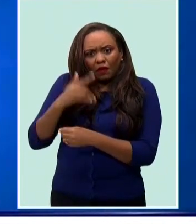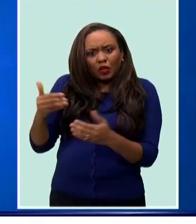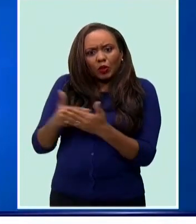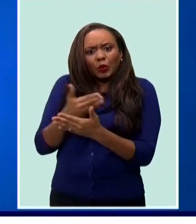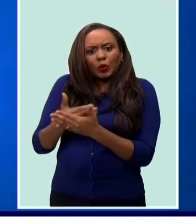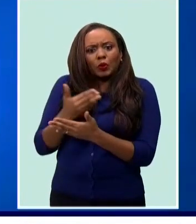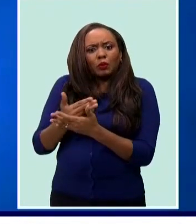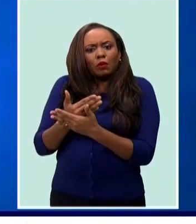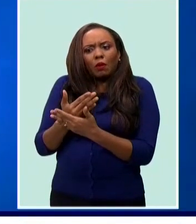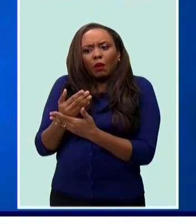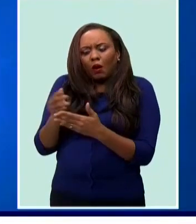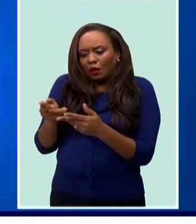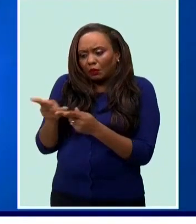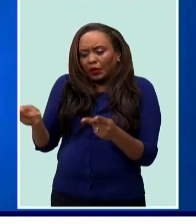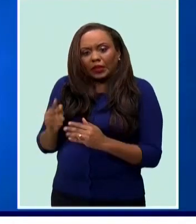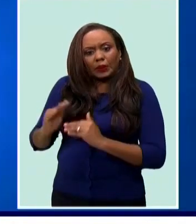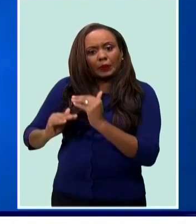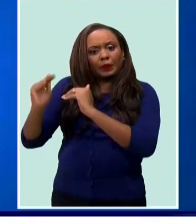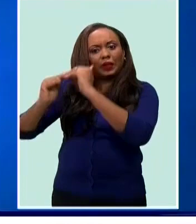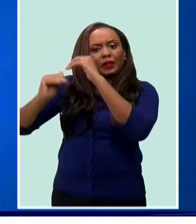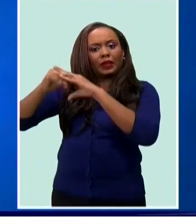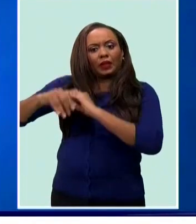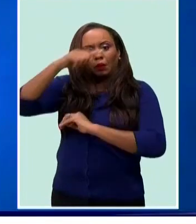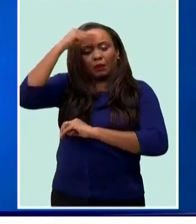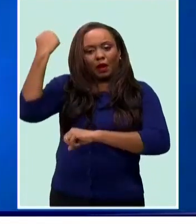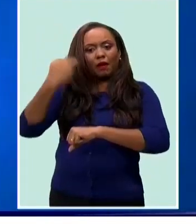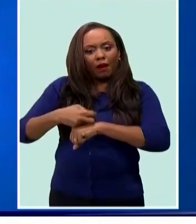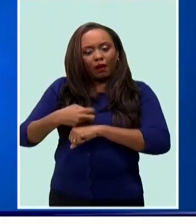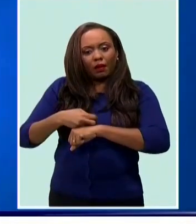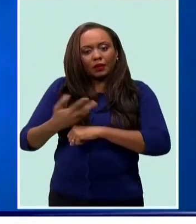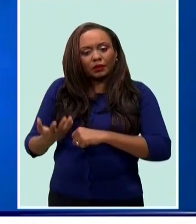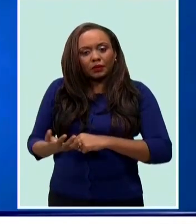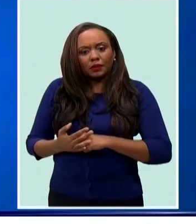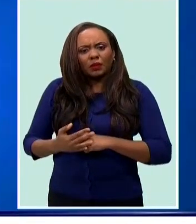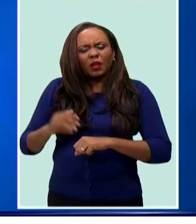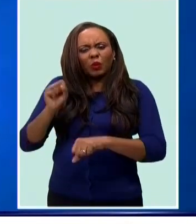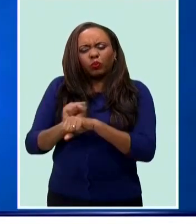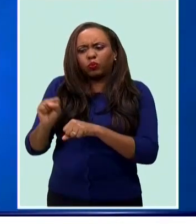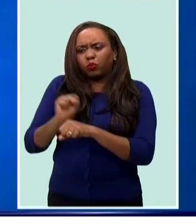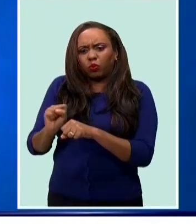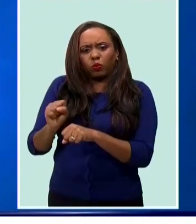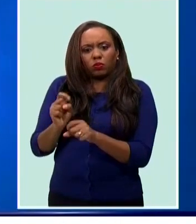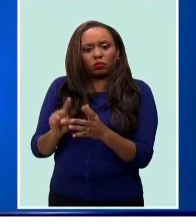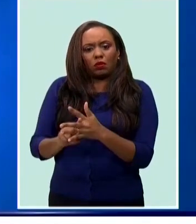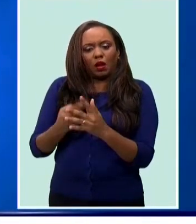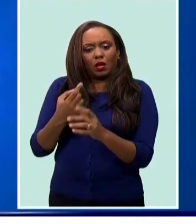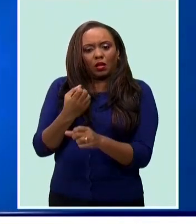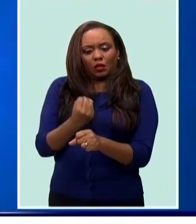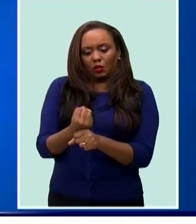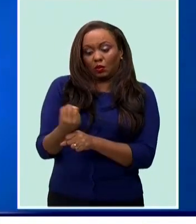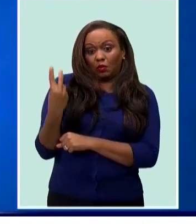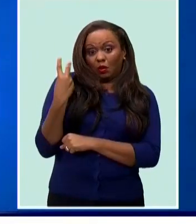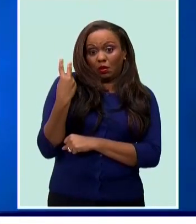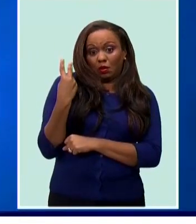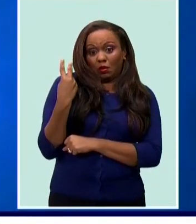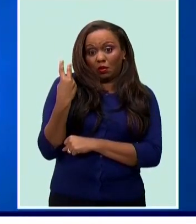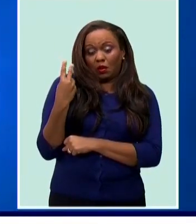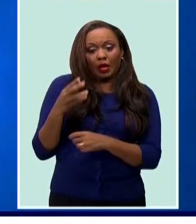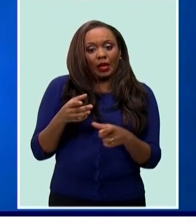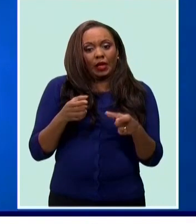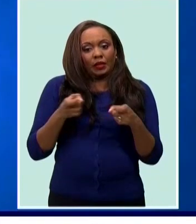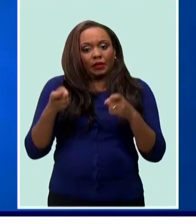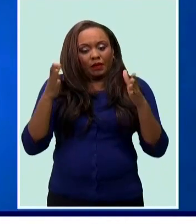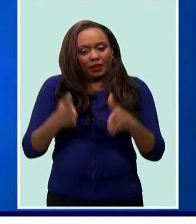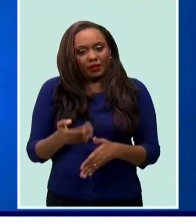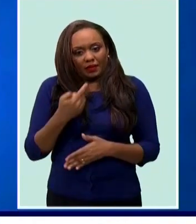medical unit at the psychiatric hospital in Black Rock. Work started in 2017, according to Director David Leacock, and